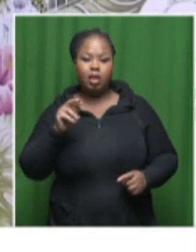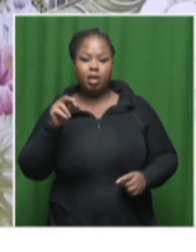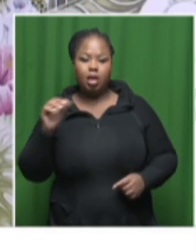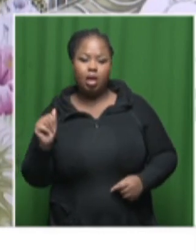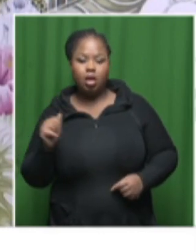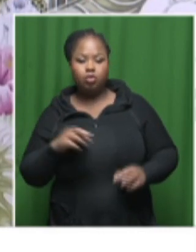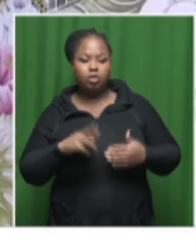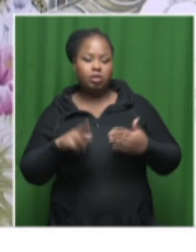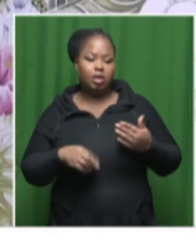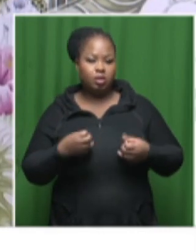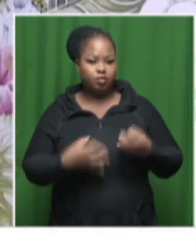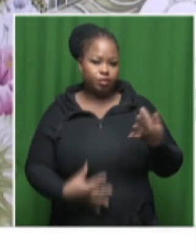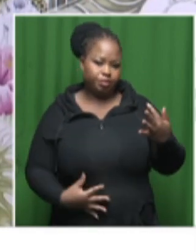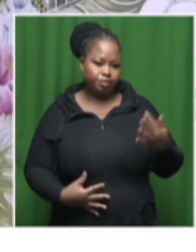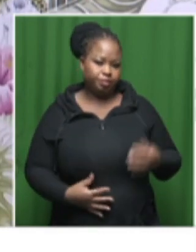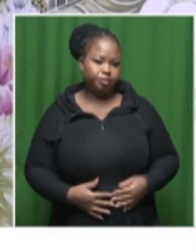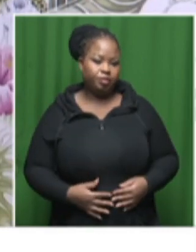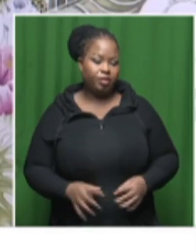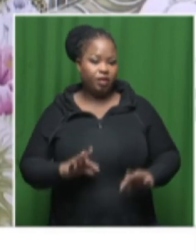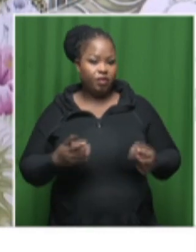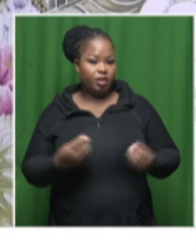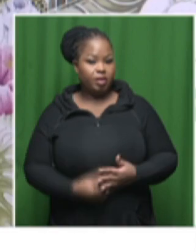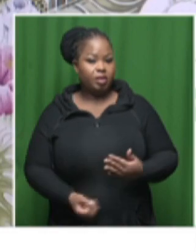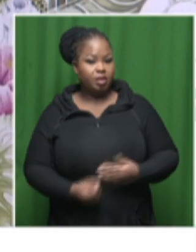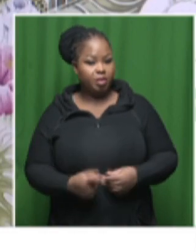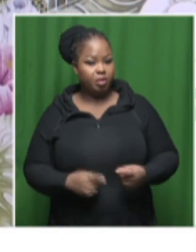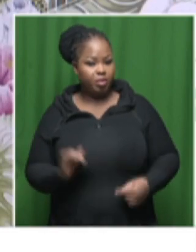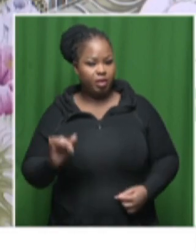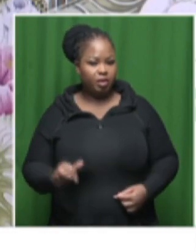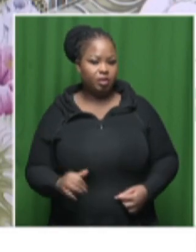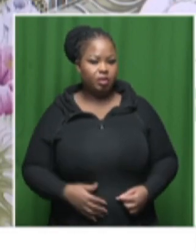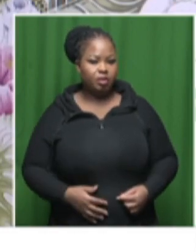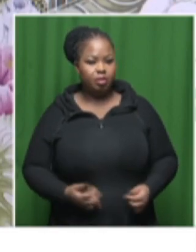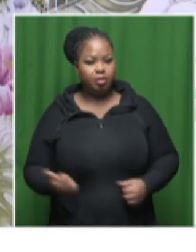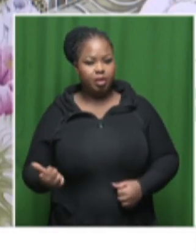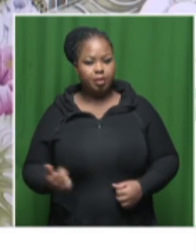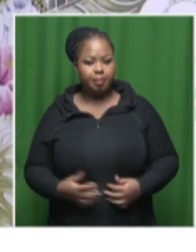results, etc., and what is being done about that at the moment. Let's hand you back to the studio.